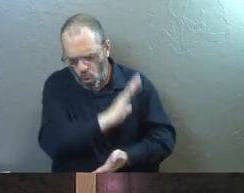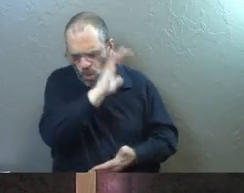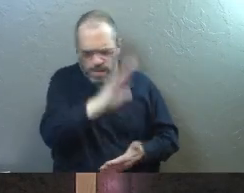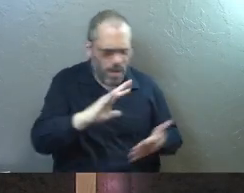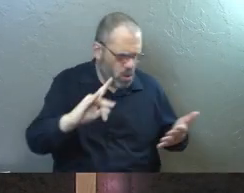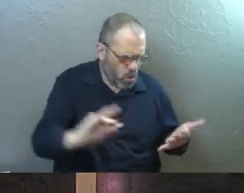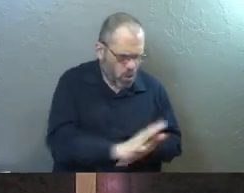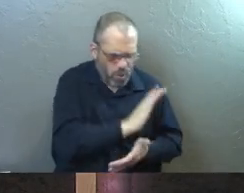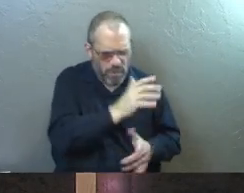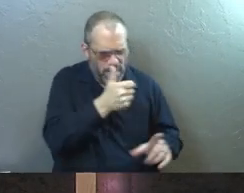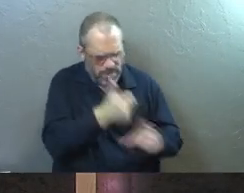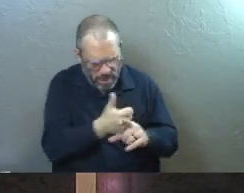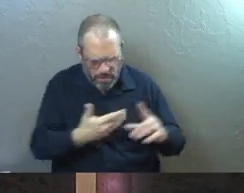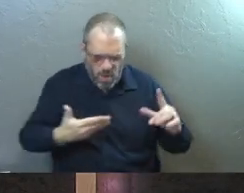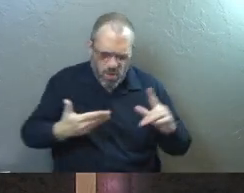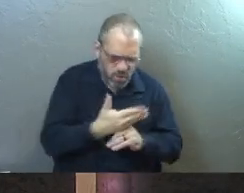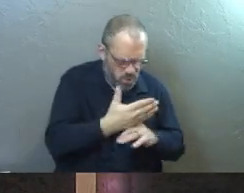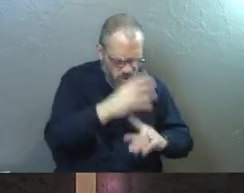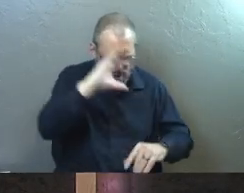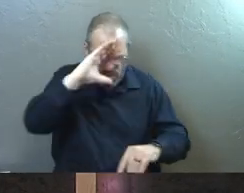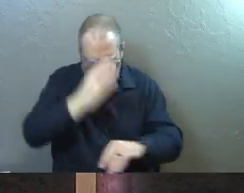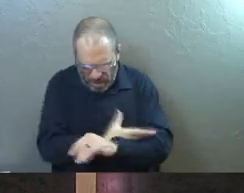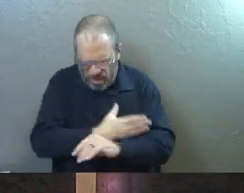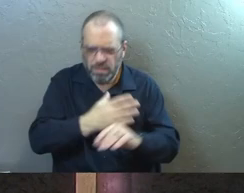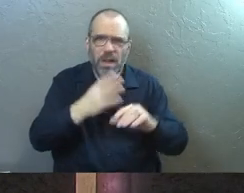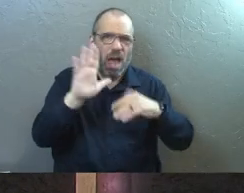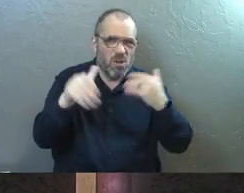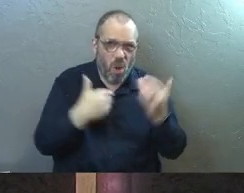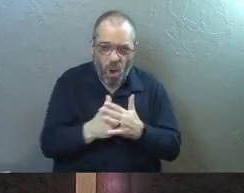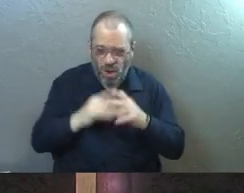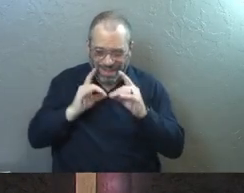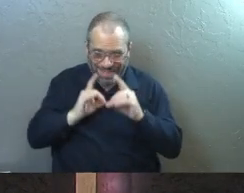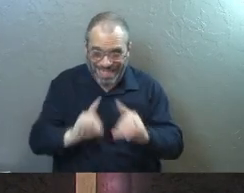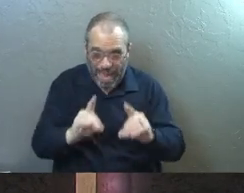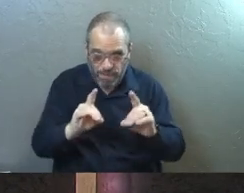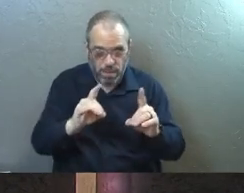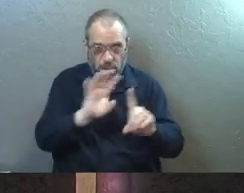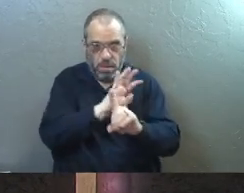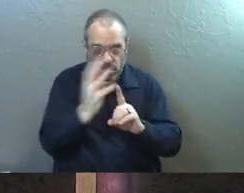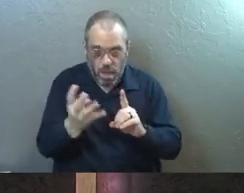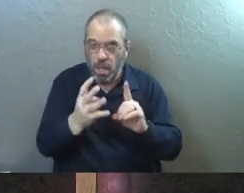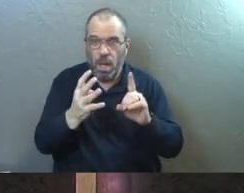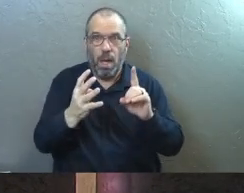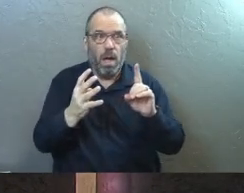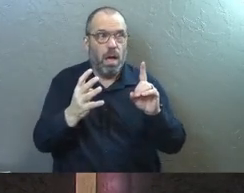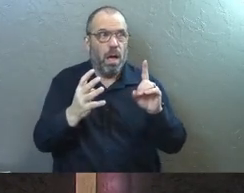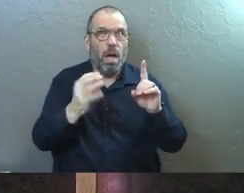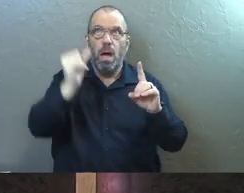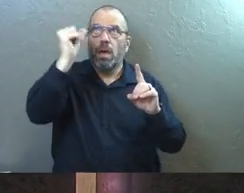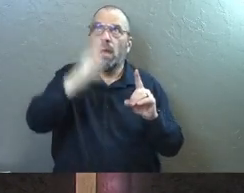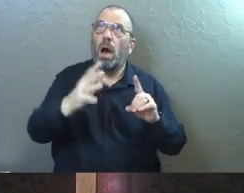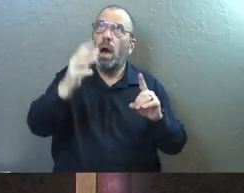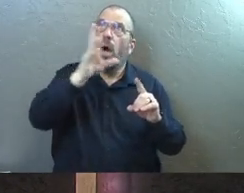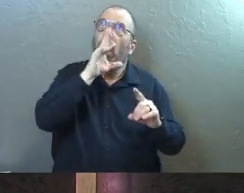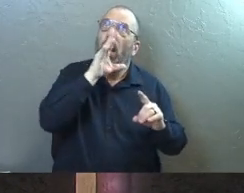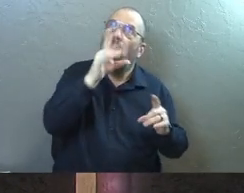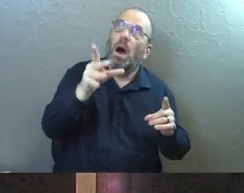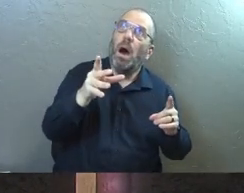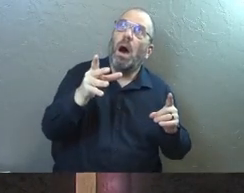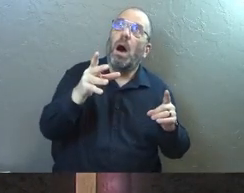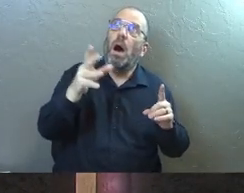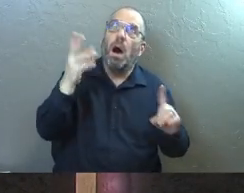he's going to glorify himself through the Son. And all the disciples that are around there are like, this is amazing. God the Father just spoke out of